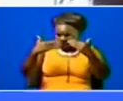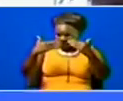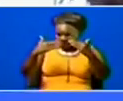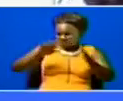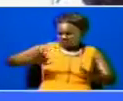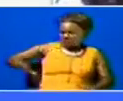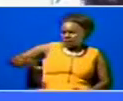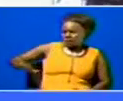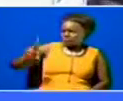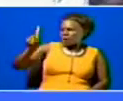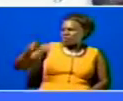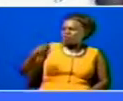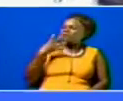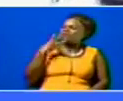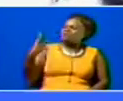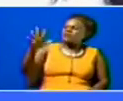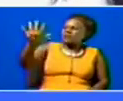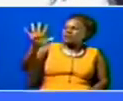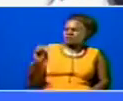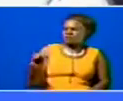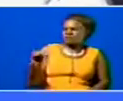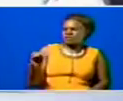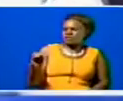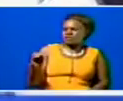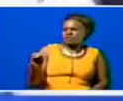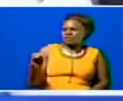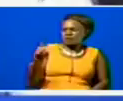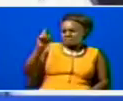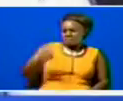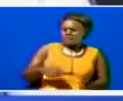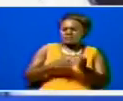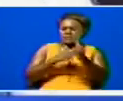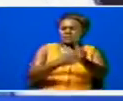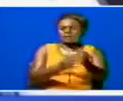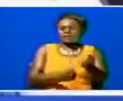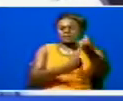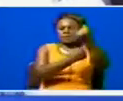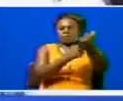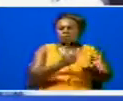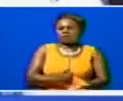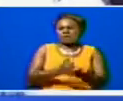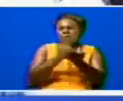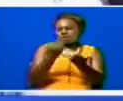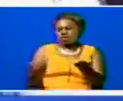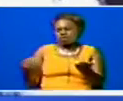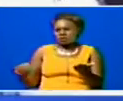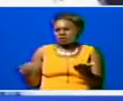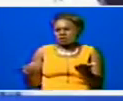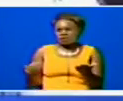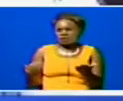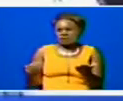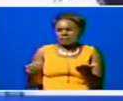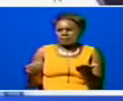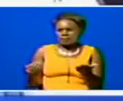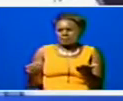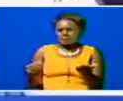have about 1,450 that needs direction. They need support so that they are our children, they are part of the